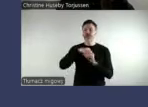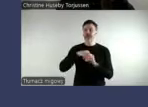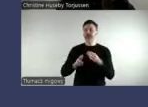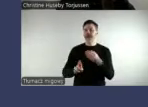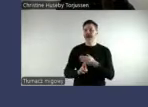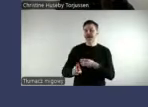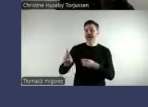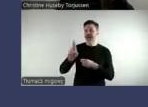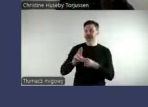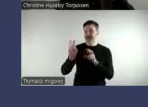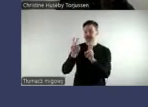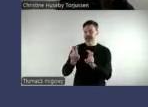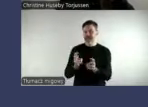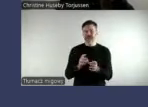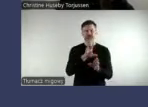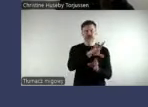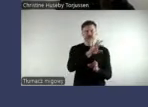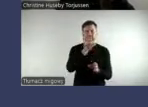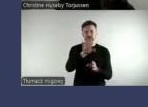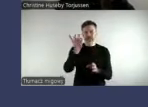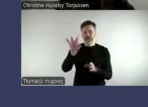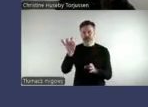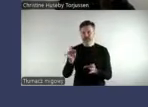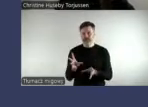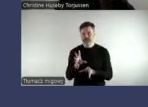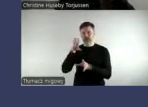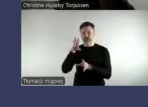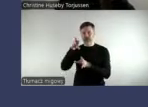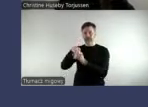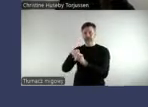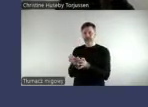council where the local Home Guard area is represented along other